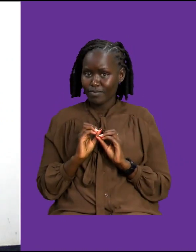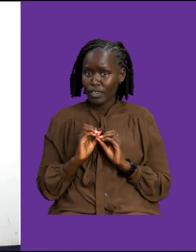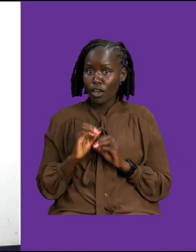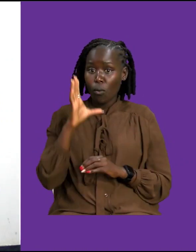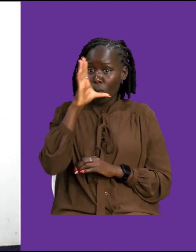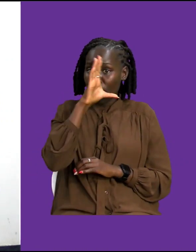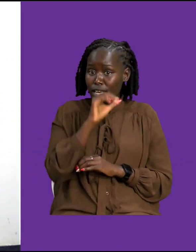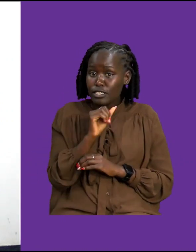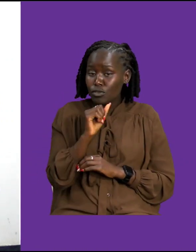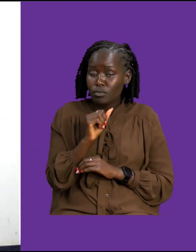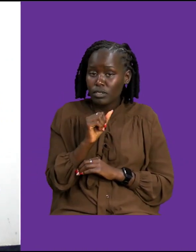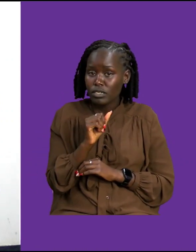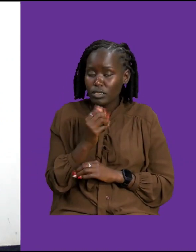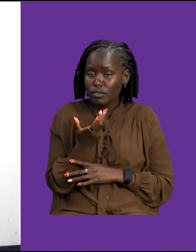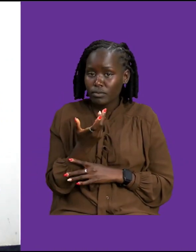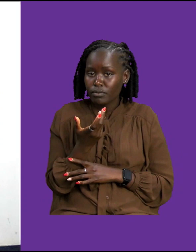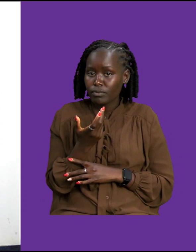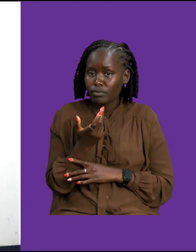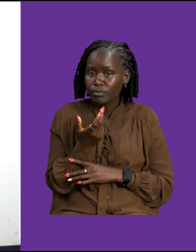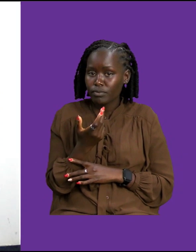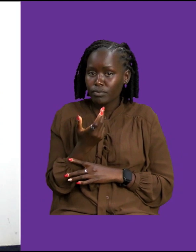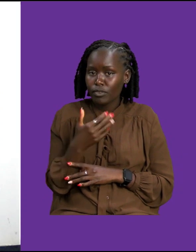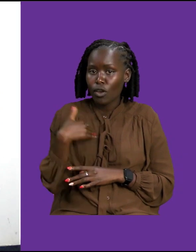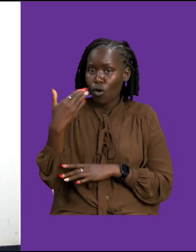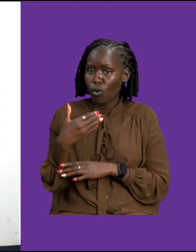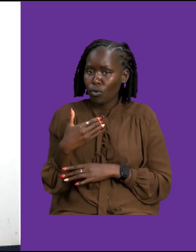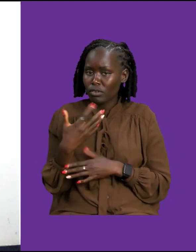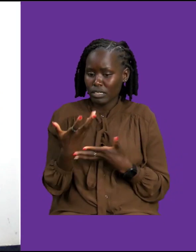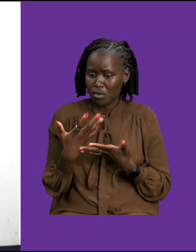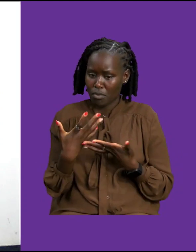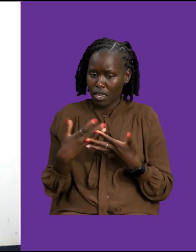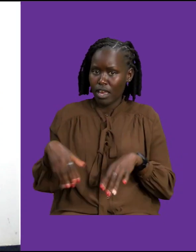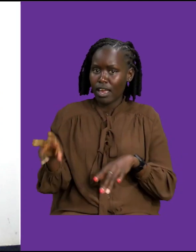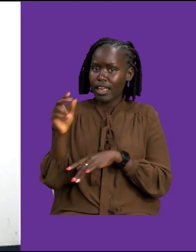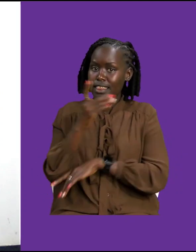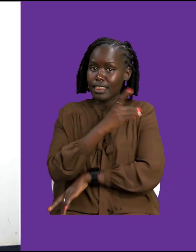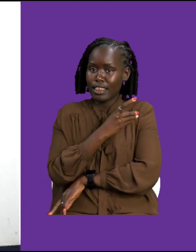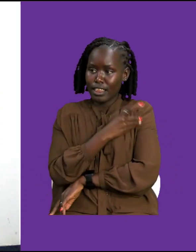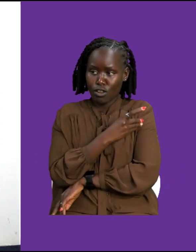assume we always assume the doctor hit a wrong nerve or something.